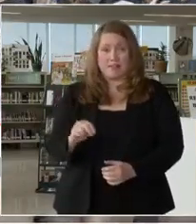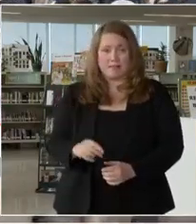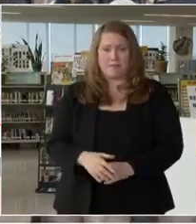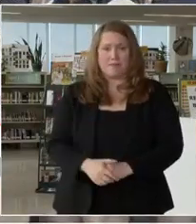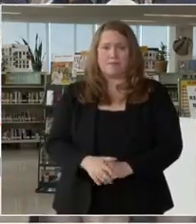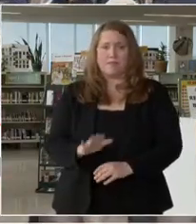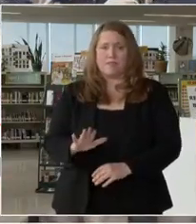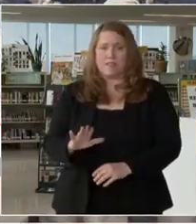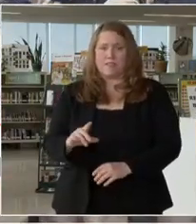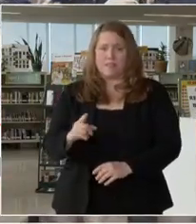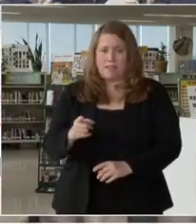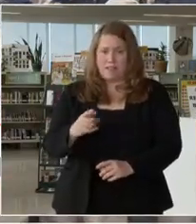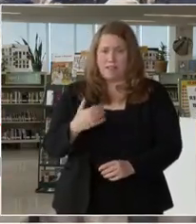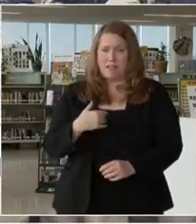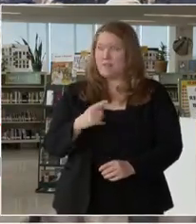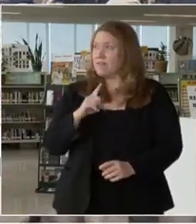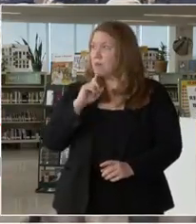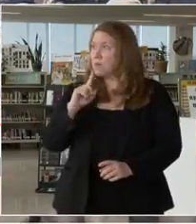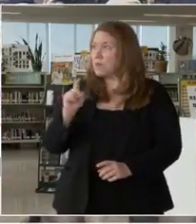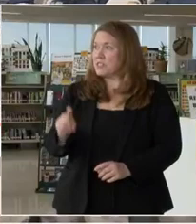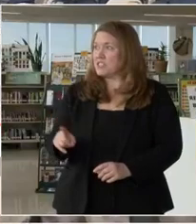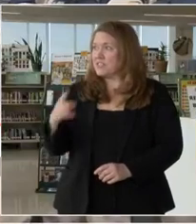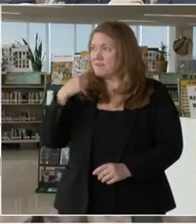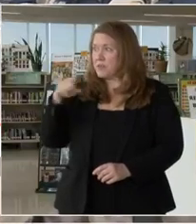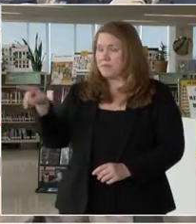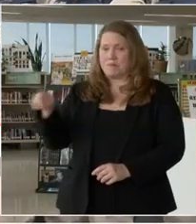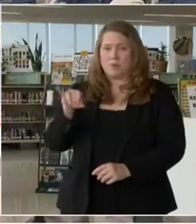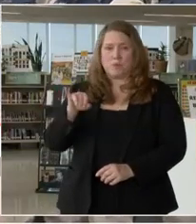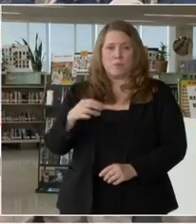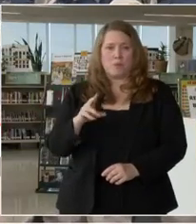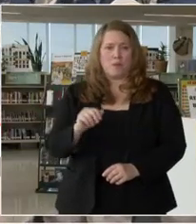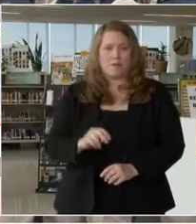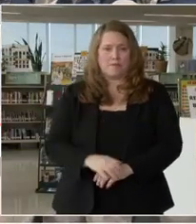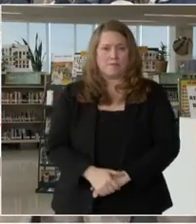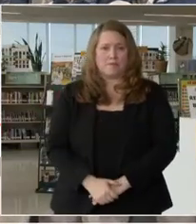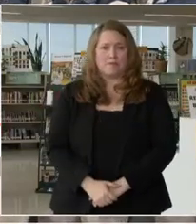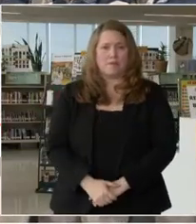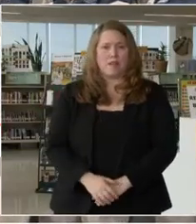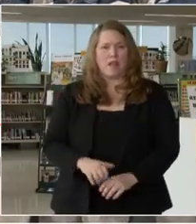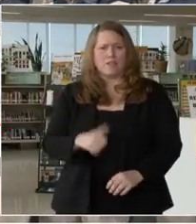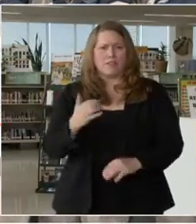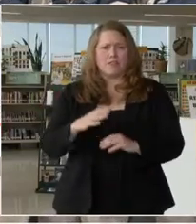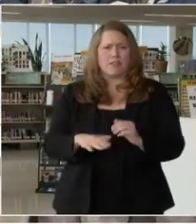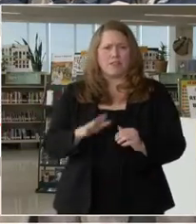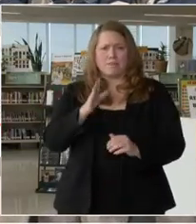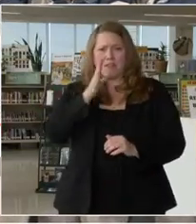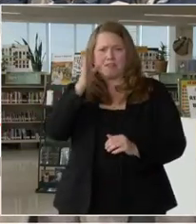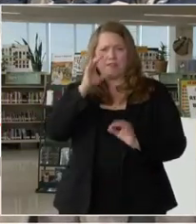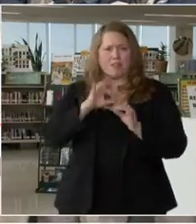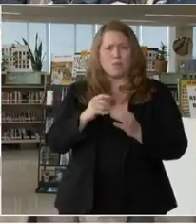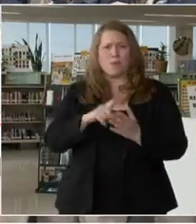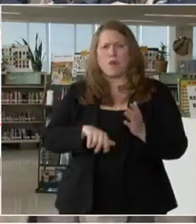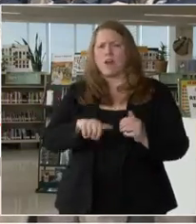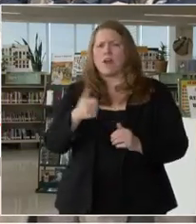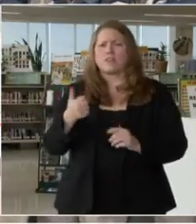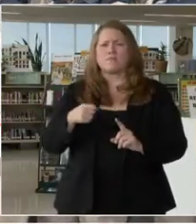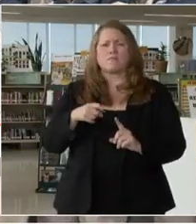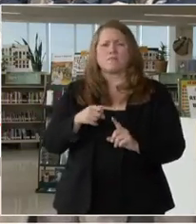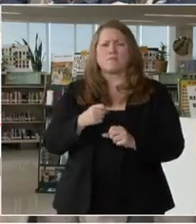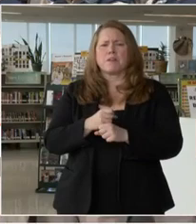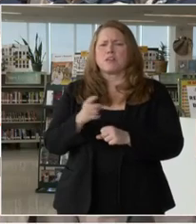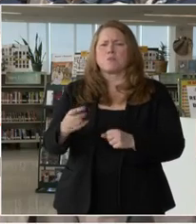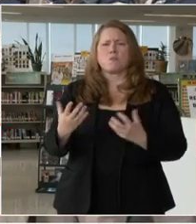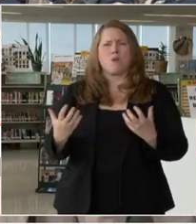Yeah. Besides your parents and your family, what three things really motivated you to be in a cadet program? Well,